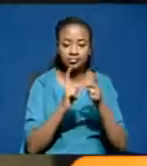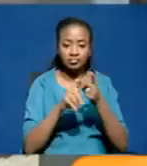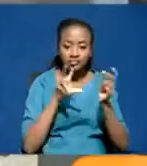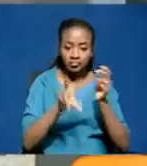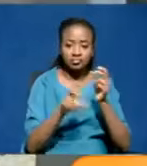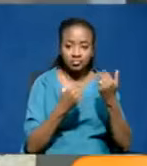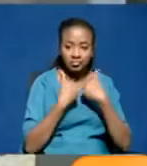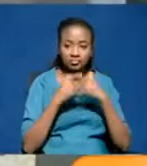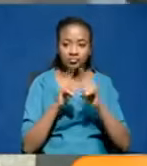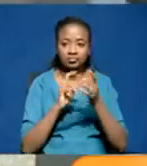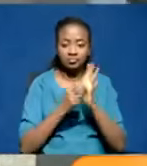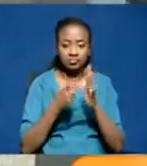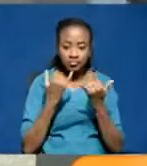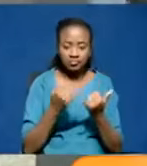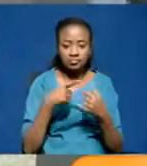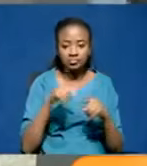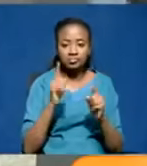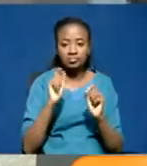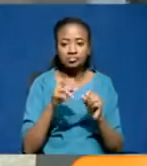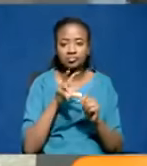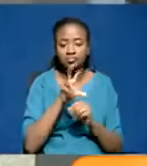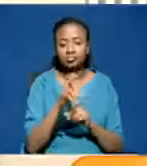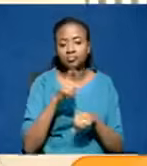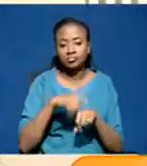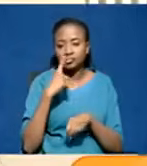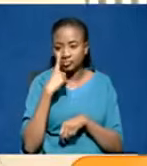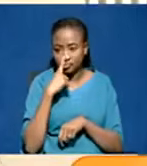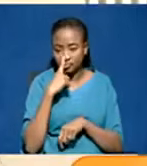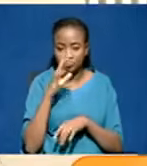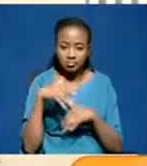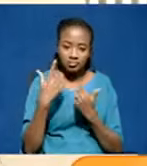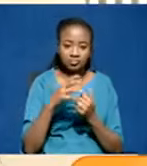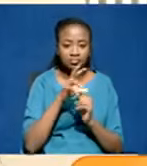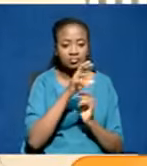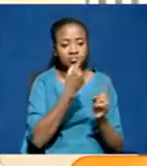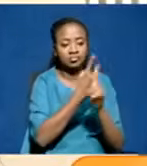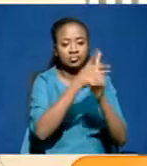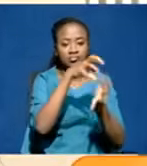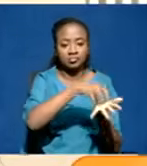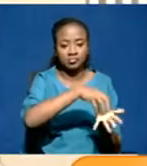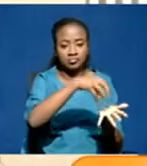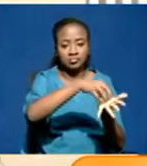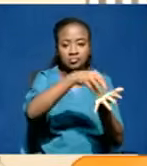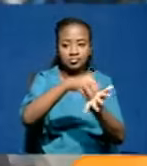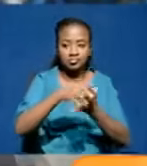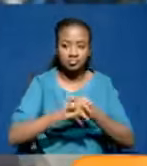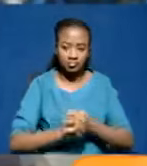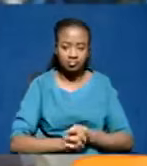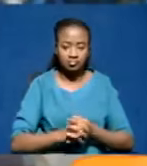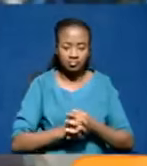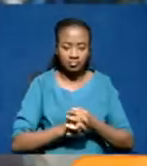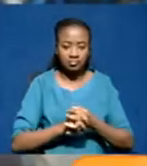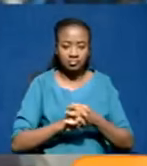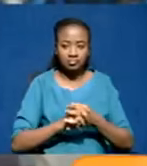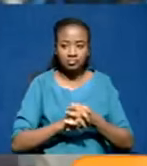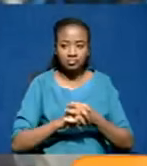now riders can charge them either at the comfort of their homes or swap the batteries at various charging stations in Nairobi. Currently, we